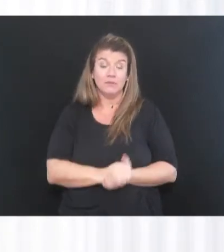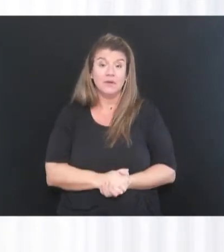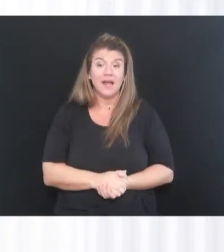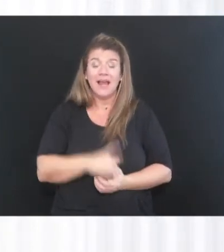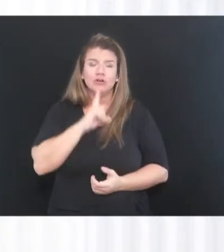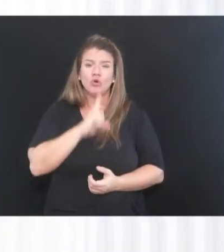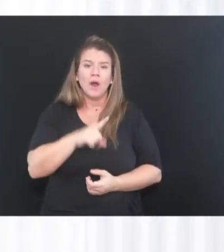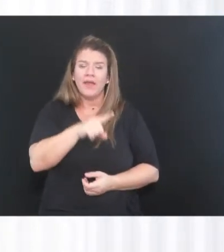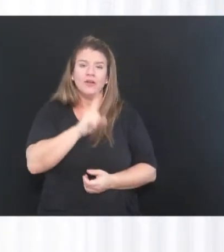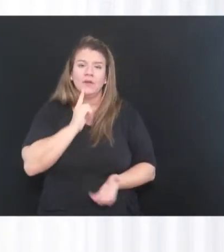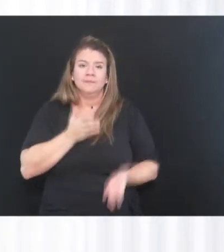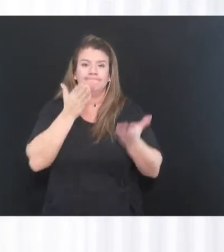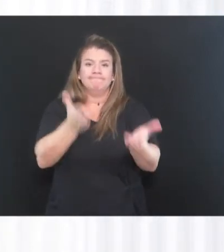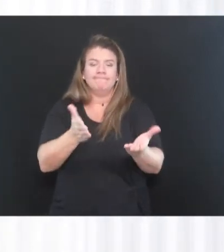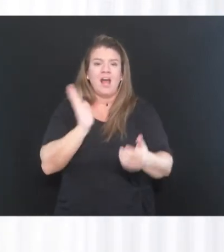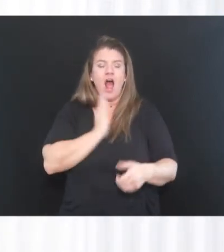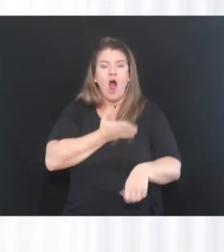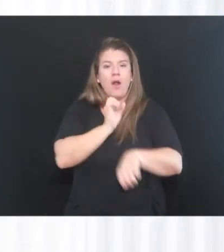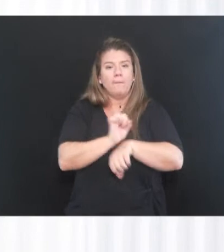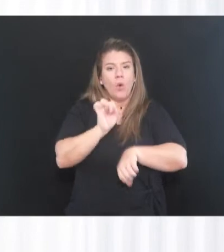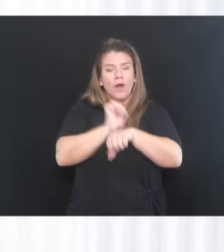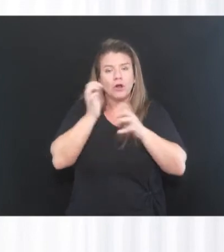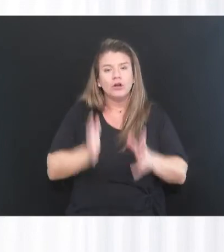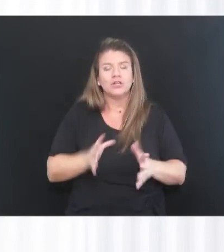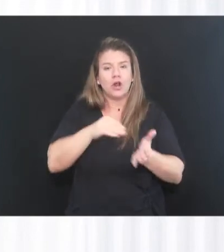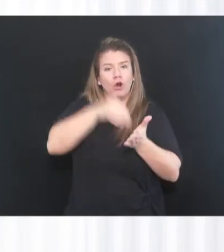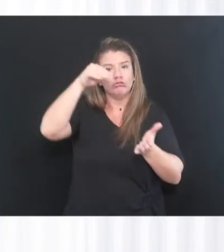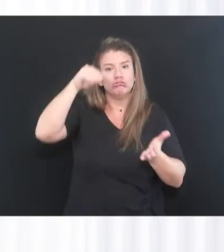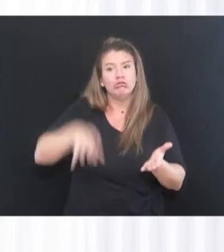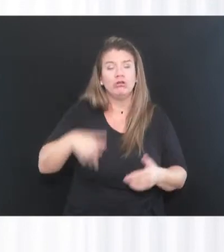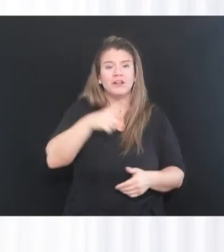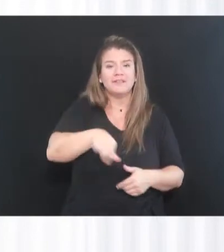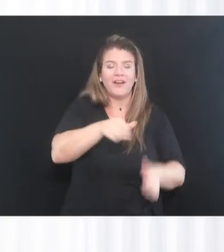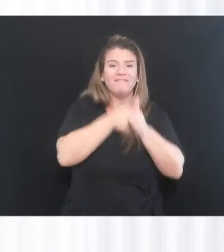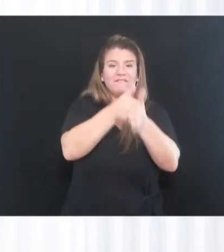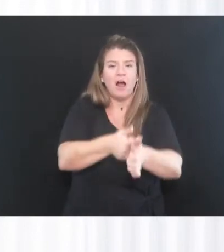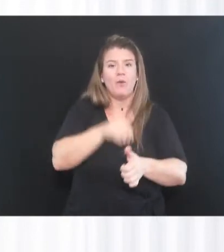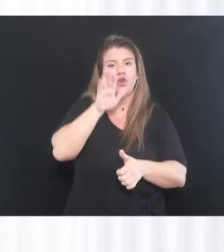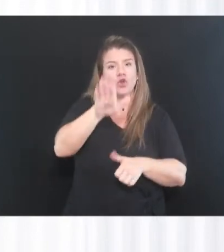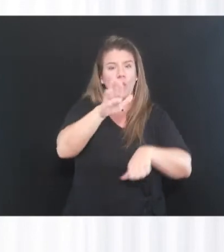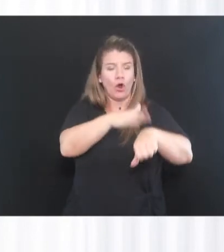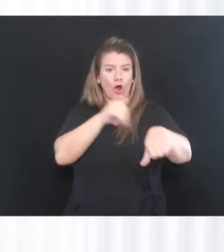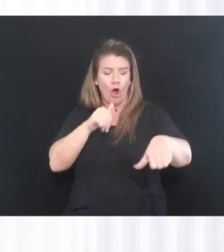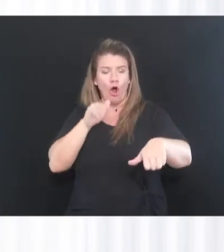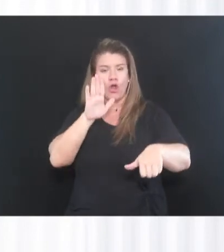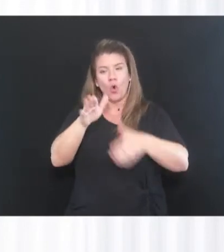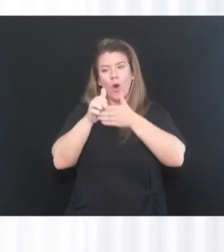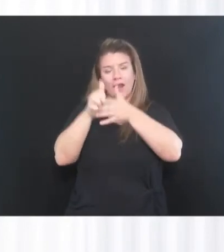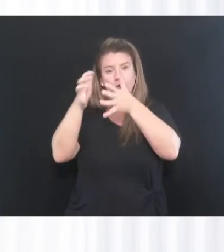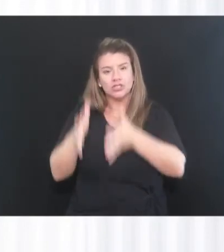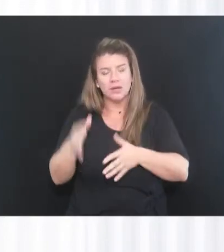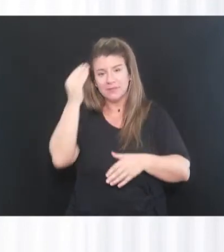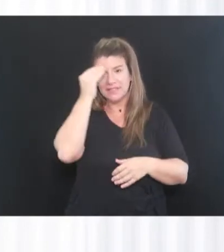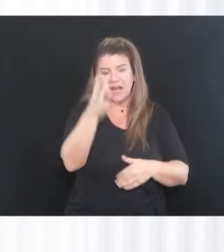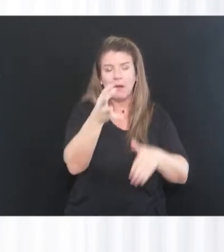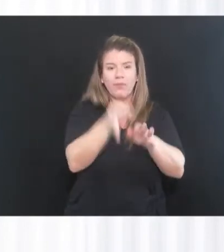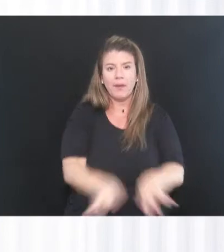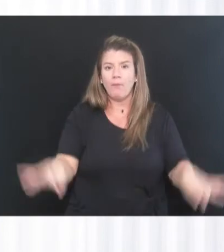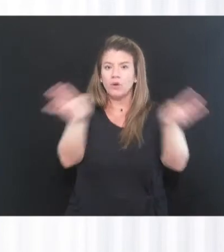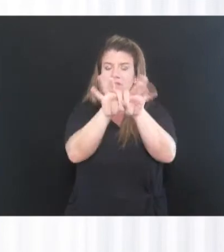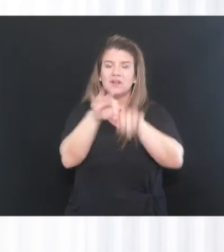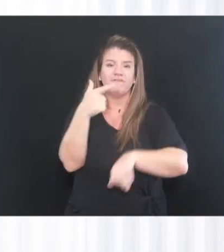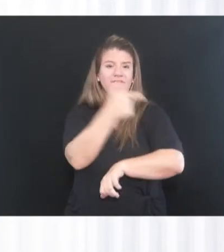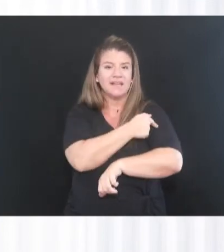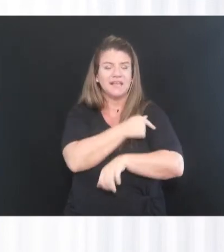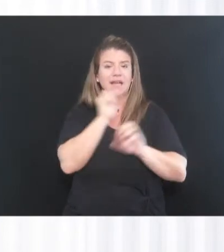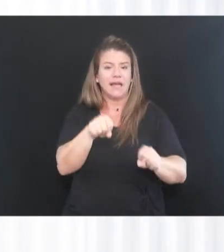and our students that they've taken your call and our work under your leadership to tell them the importance of vaccinations and what